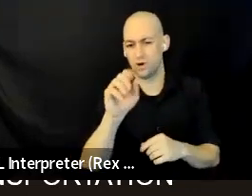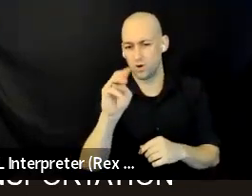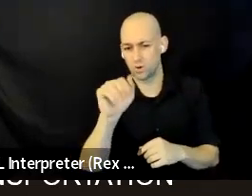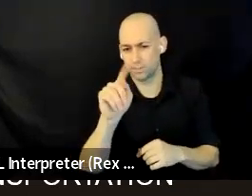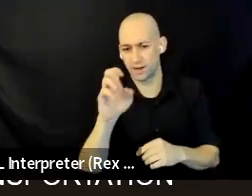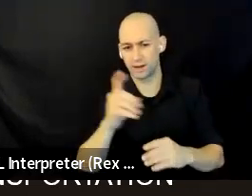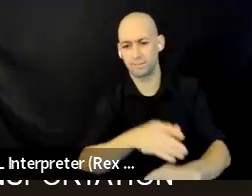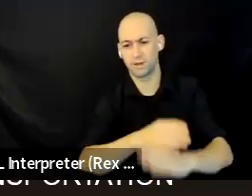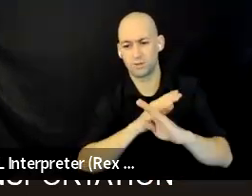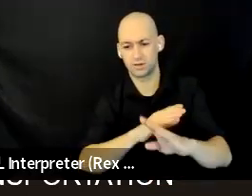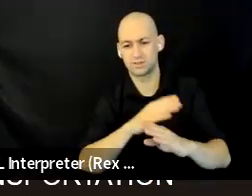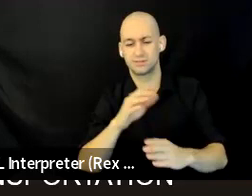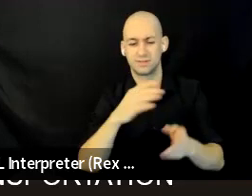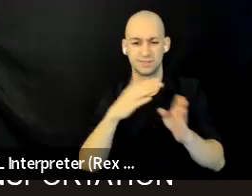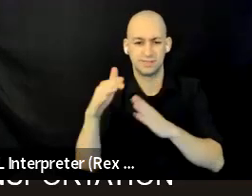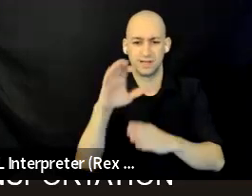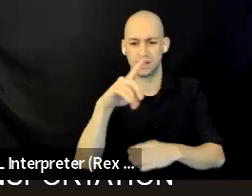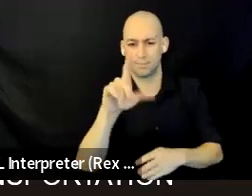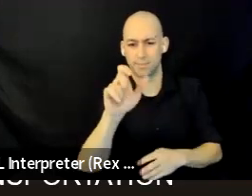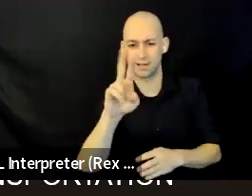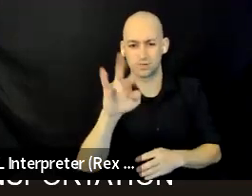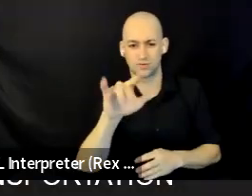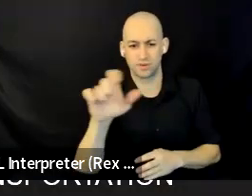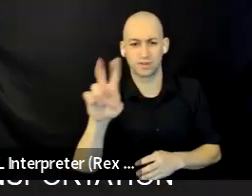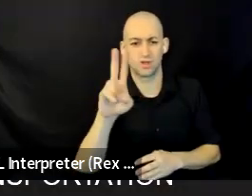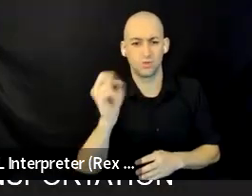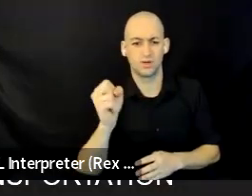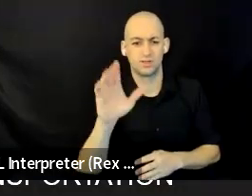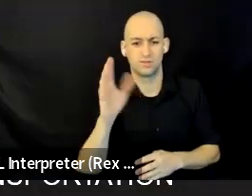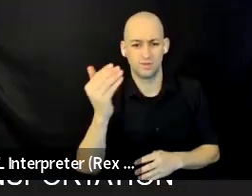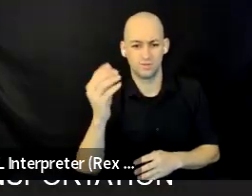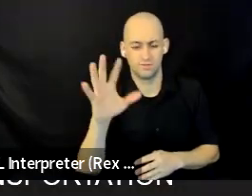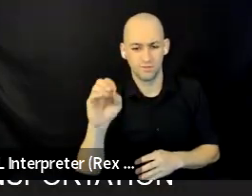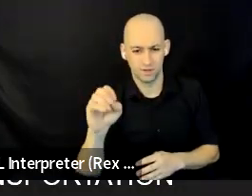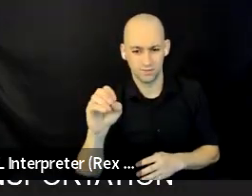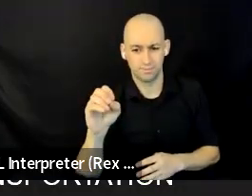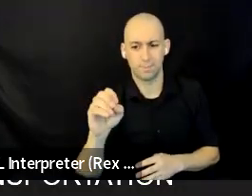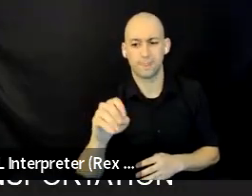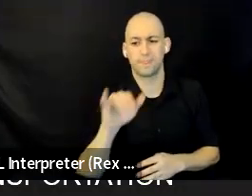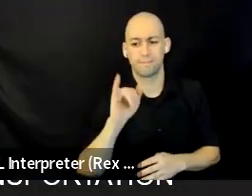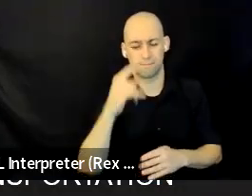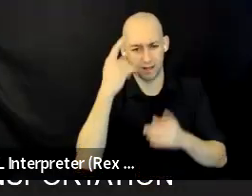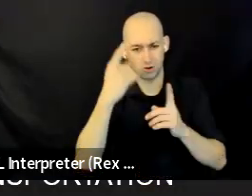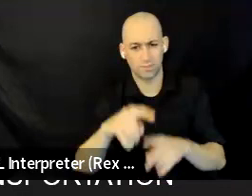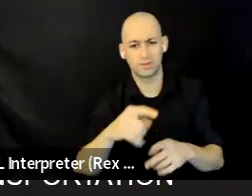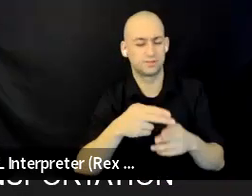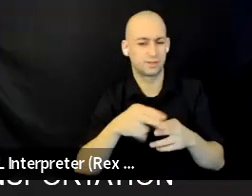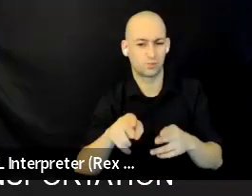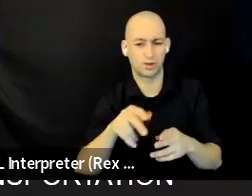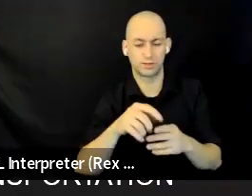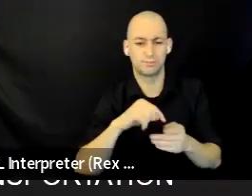the city of Placerville along US 50. Next slide, please. These improvements, which were temporarily piloted during